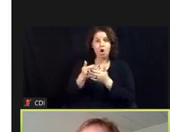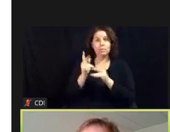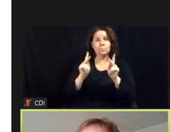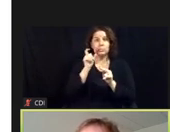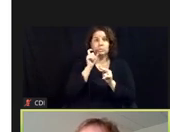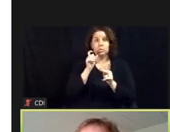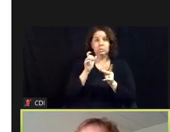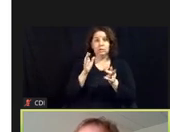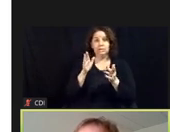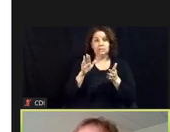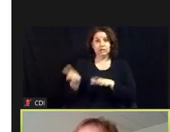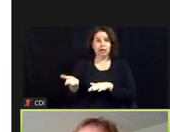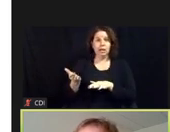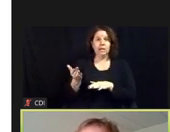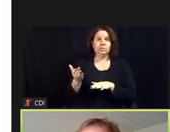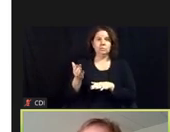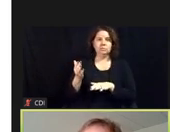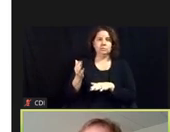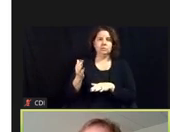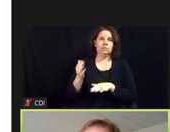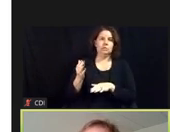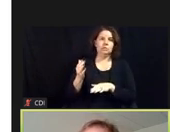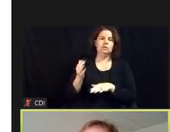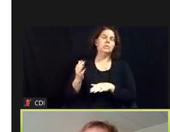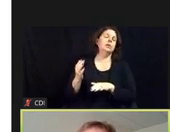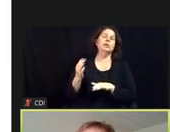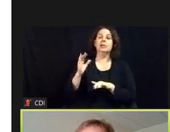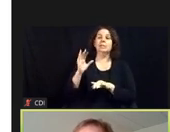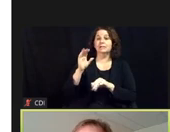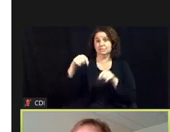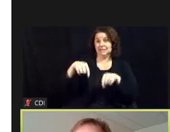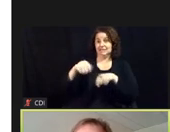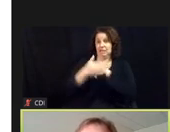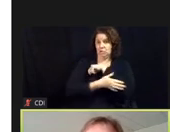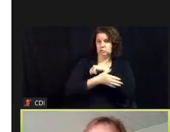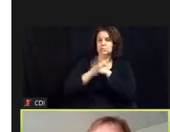people who are age 65 or greater. Next, please.